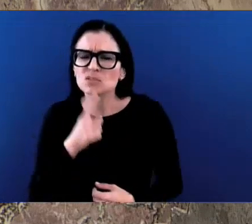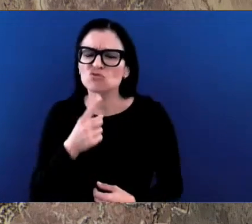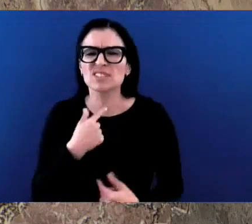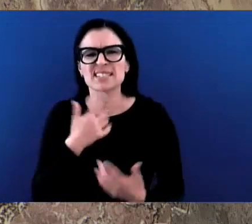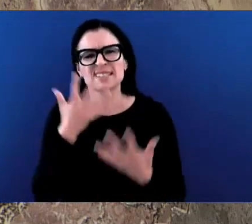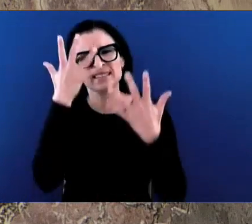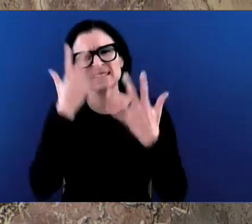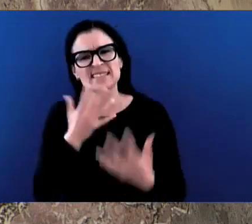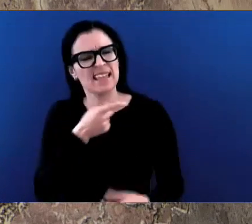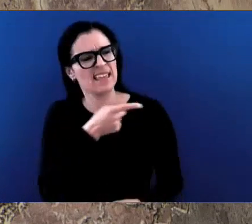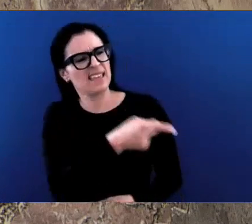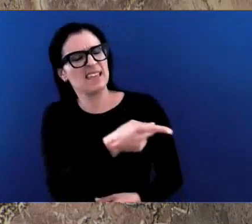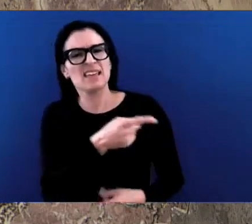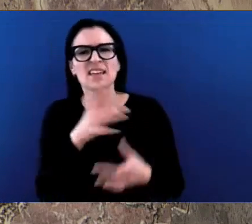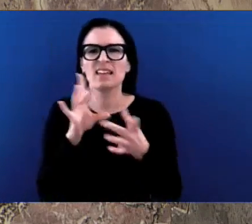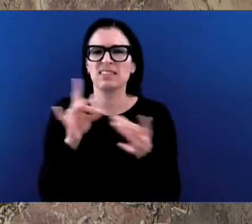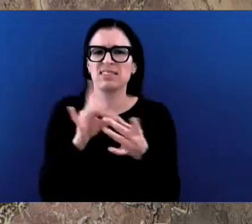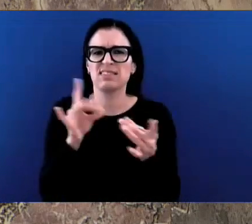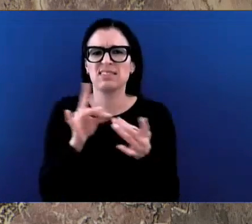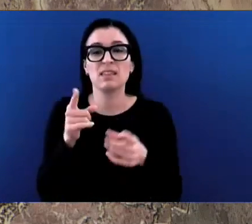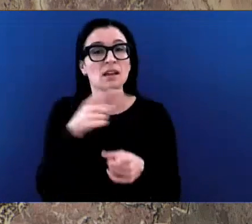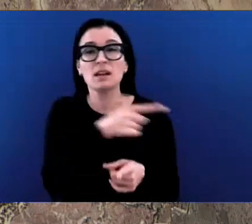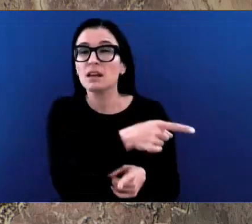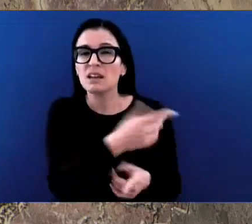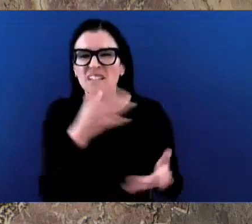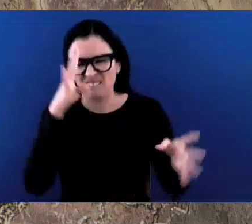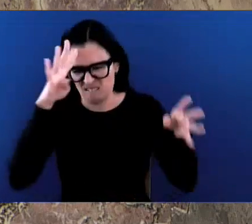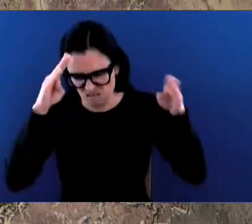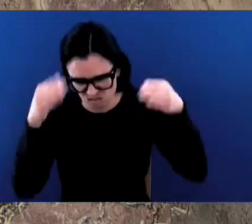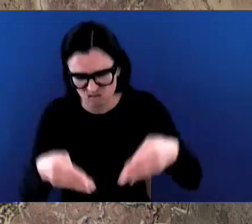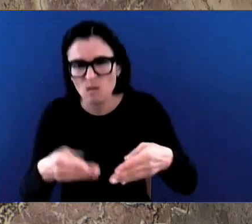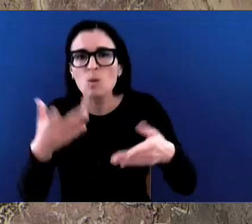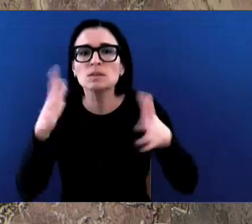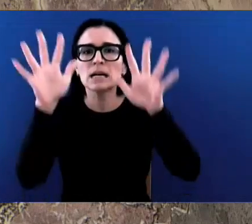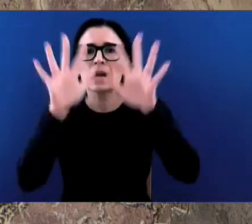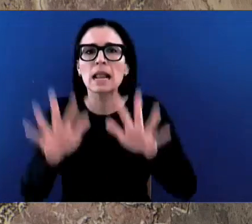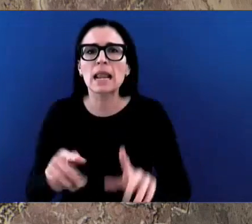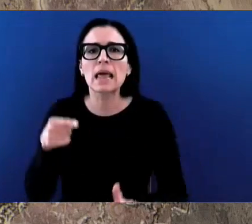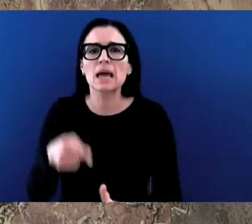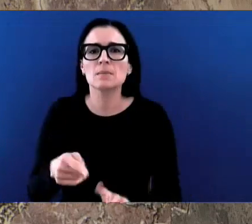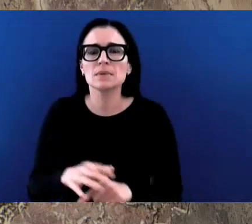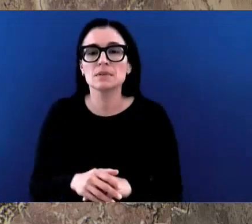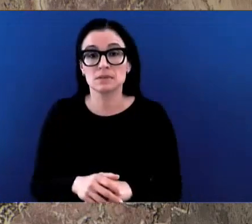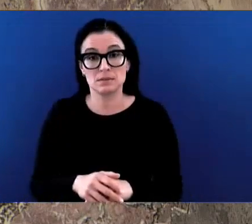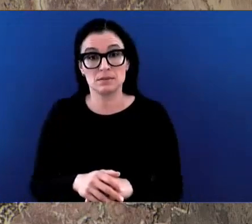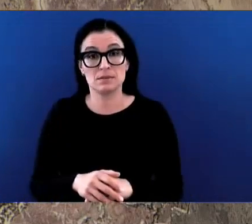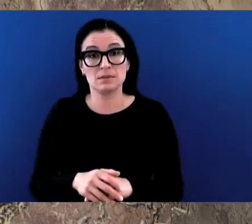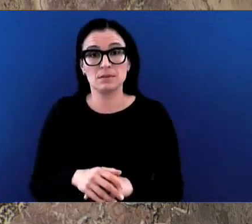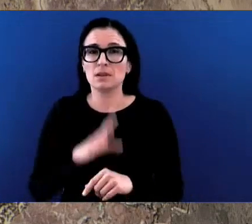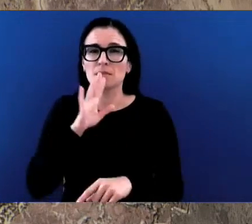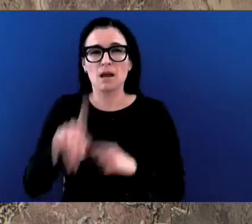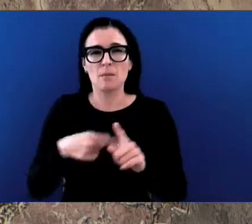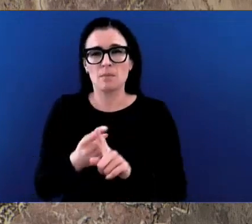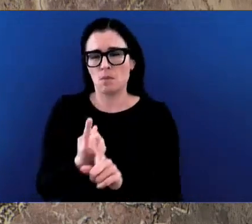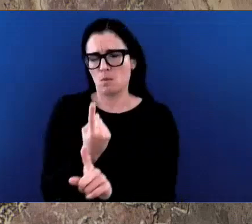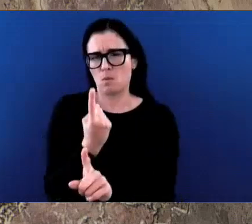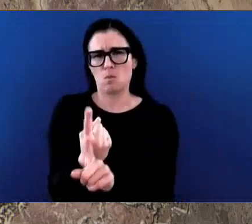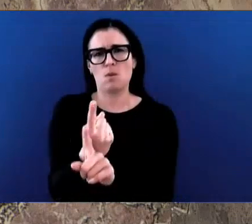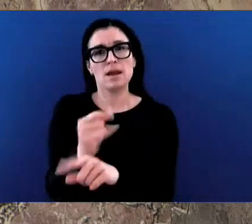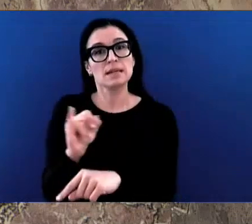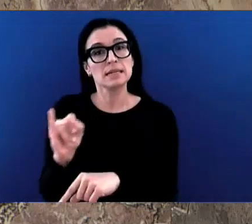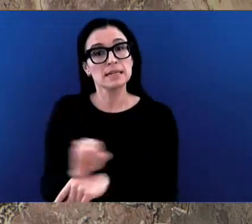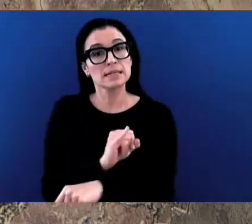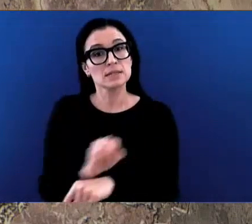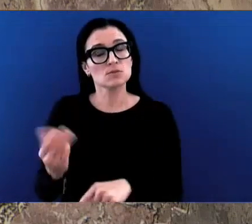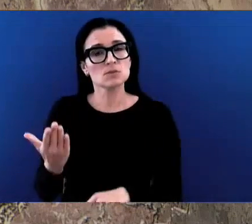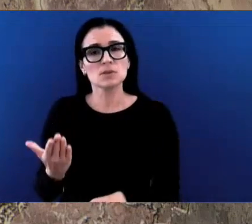focuses on our climate efforts by talking about a single industry instead of recognizing the breadth